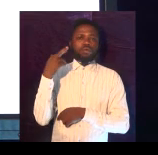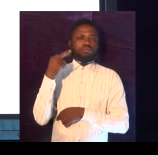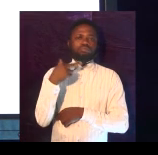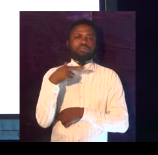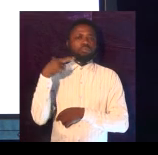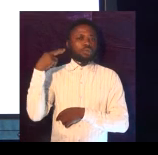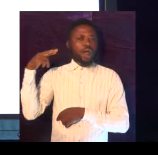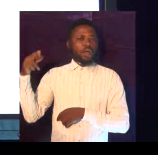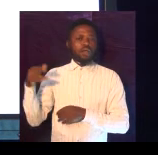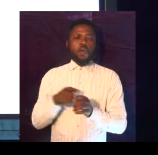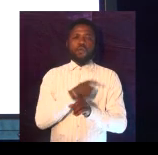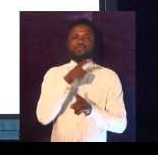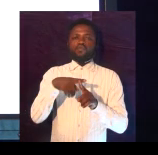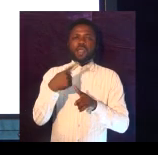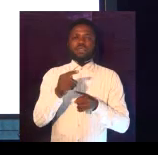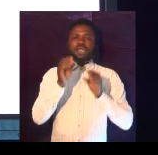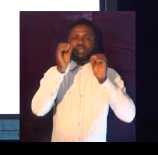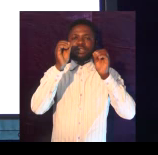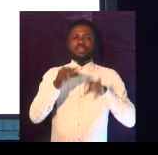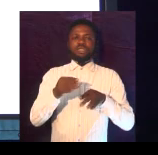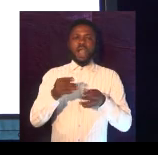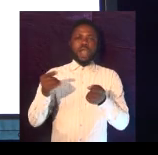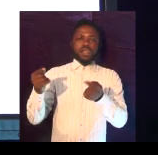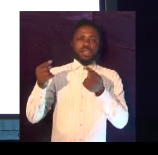when the teacher came,